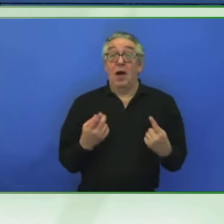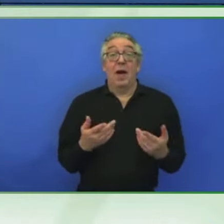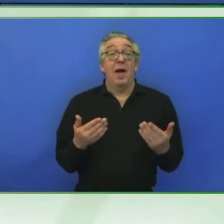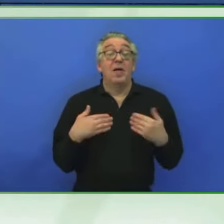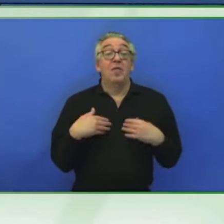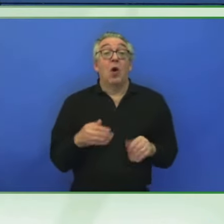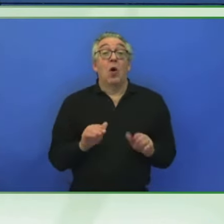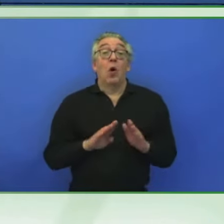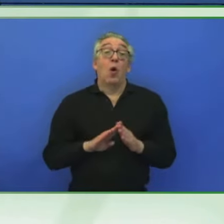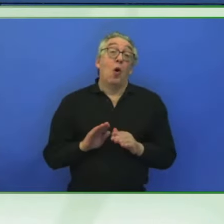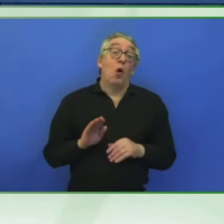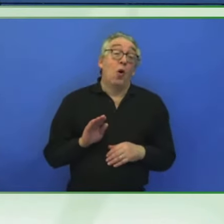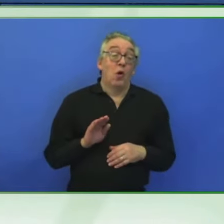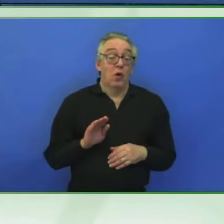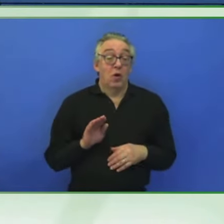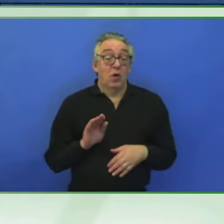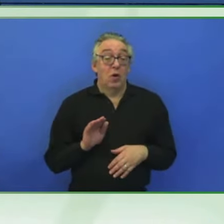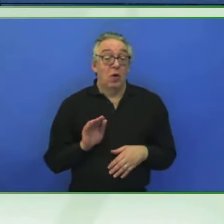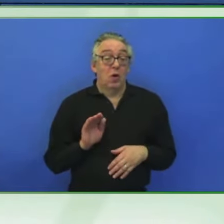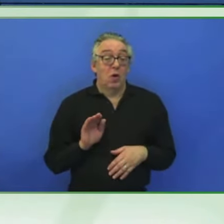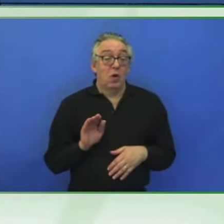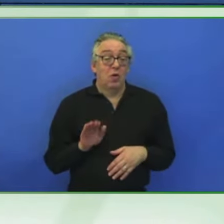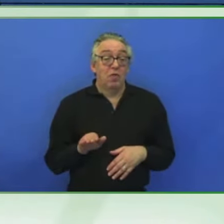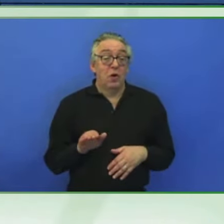year. Okay.